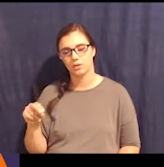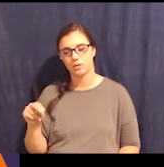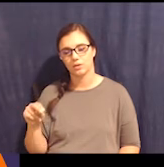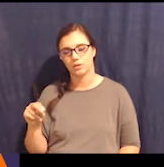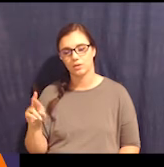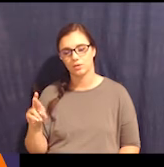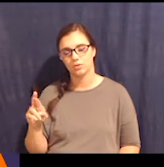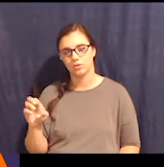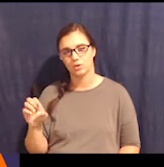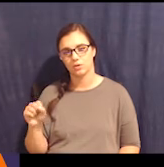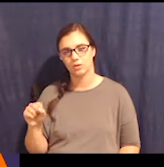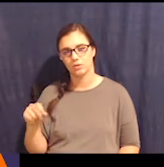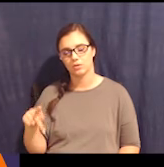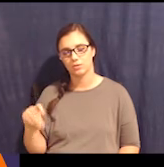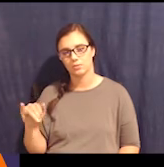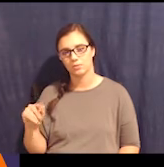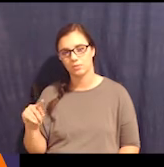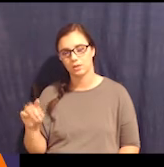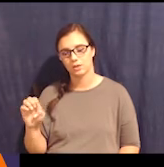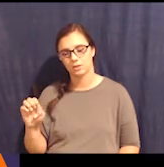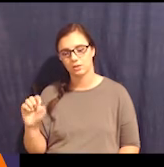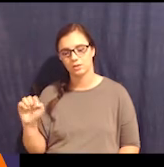www.flifespanrespite.com, which is